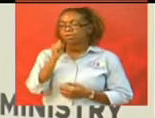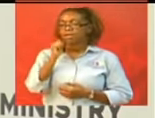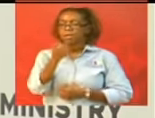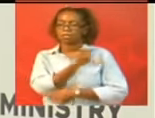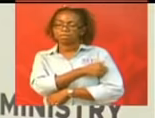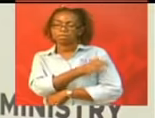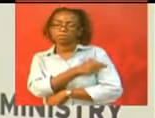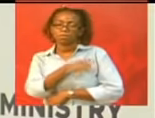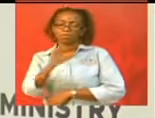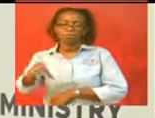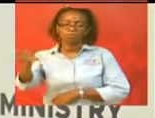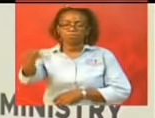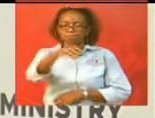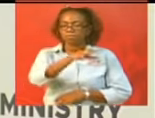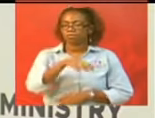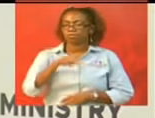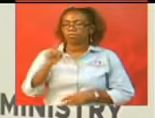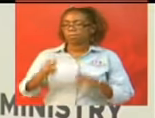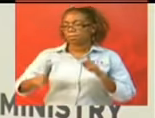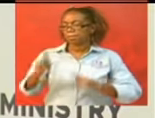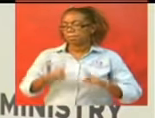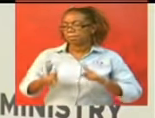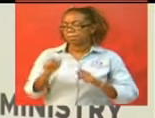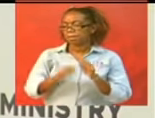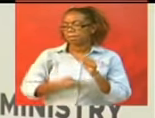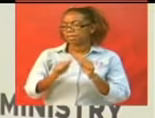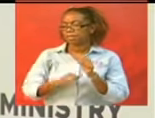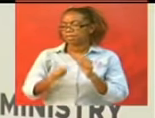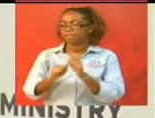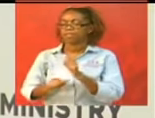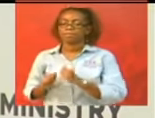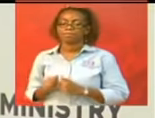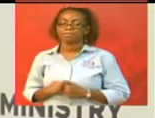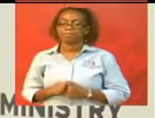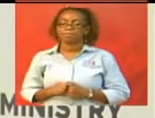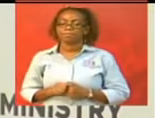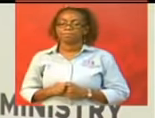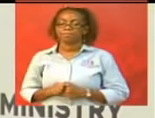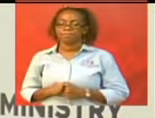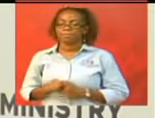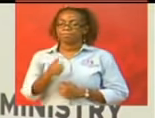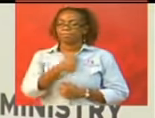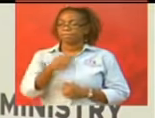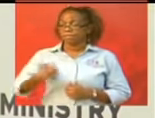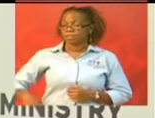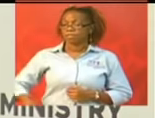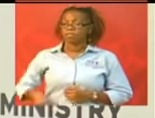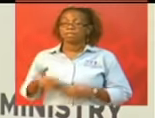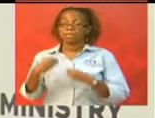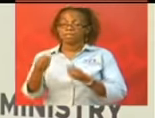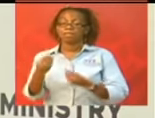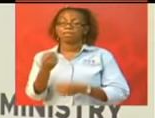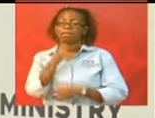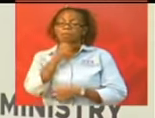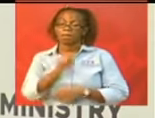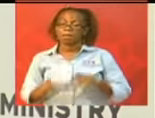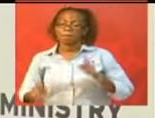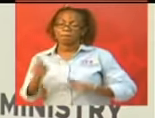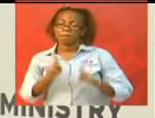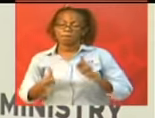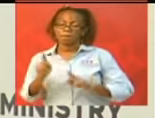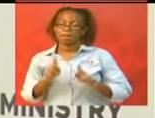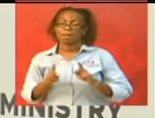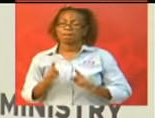first doses, which are being done via the Elderly Express experience, at an average of 80 to 90